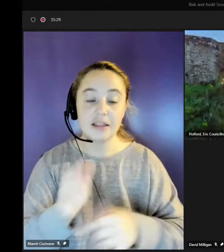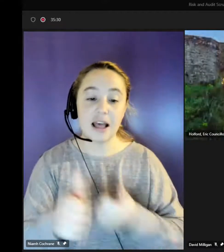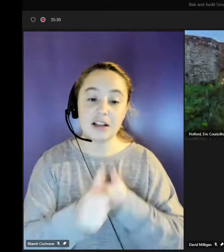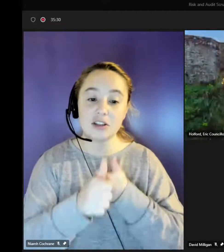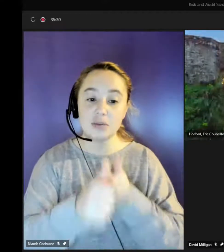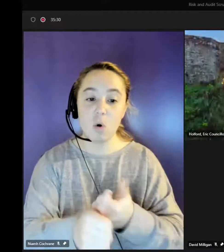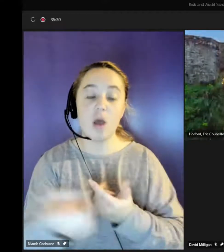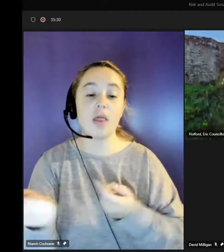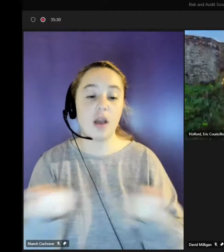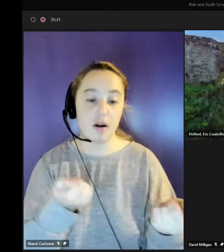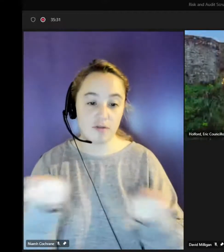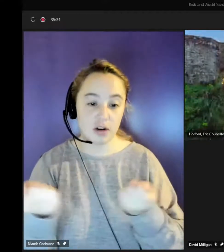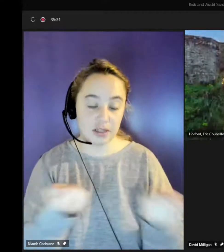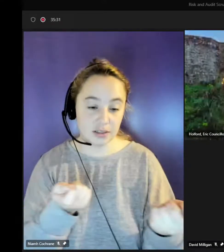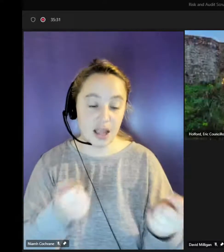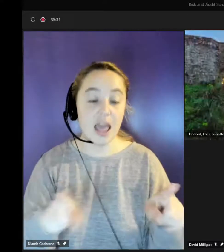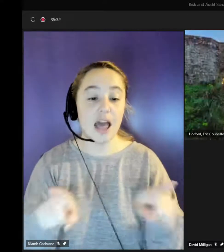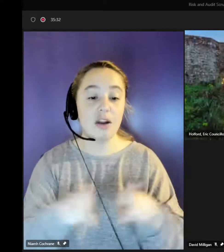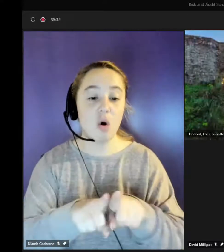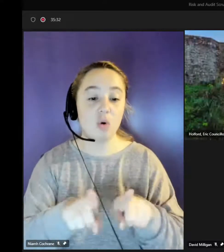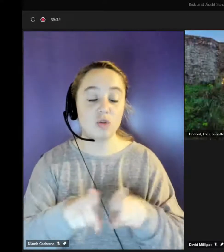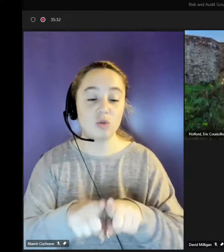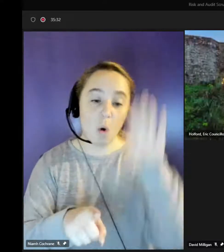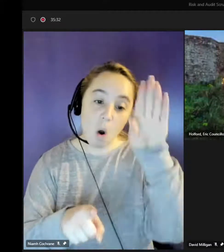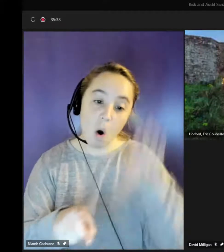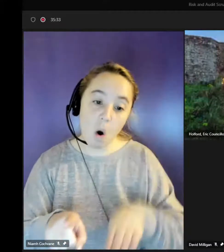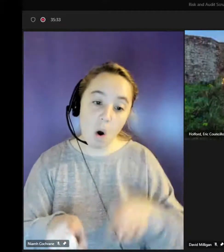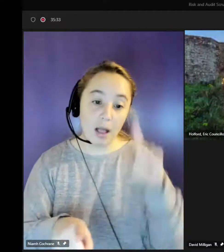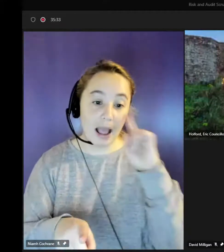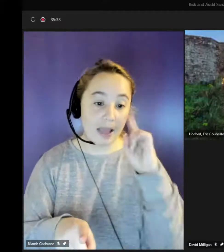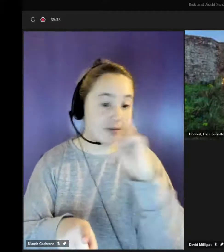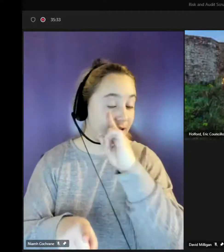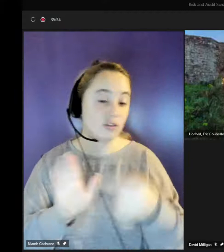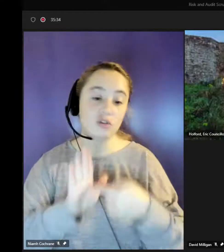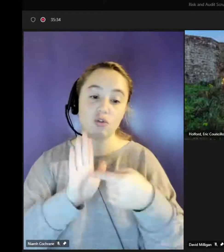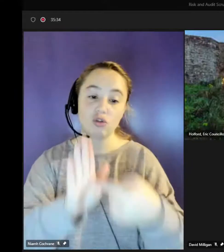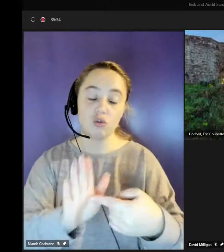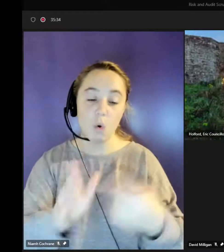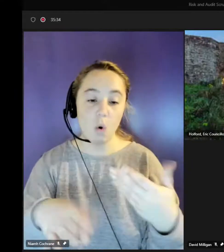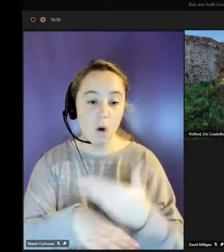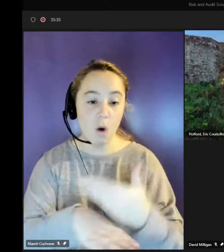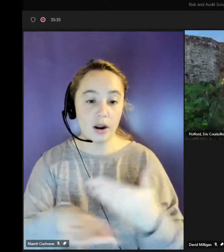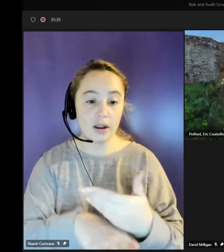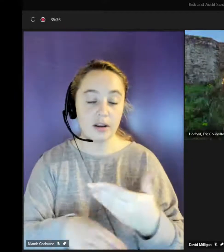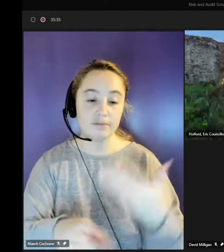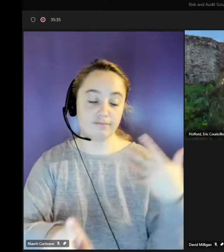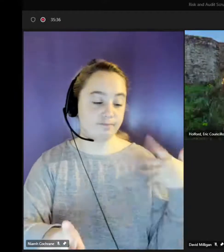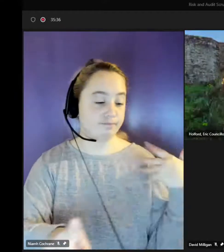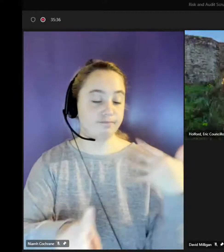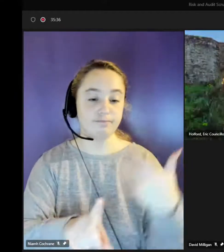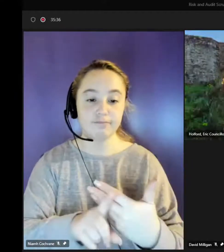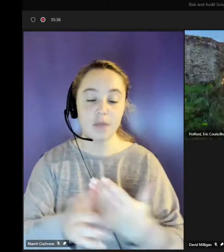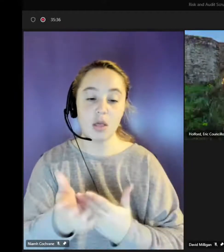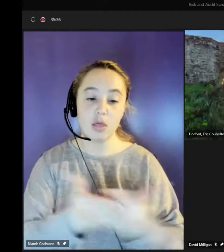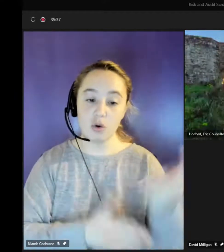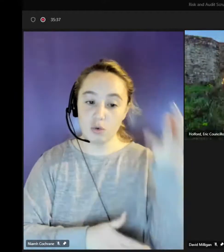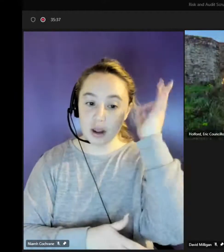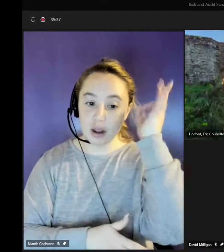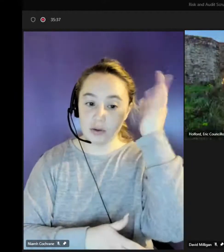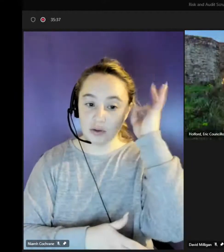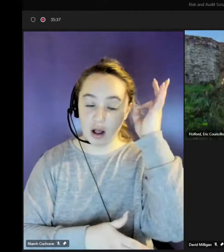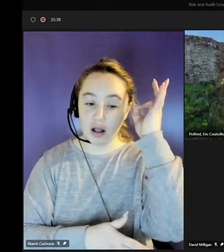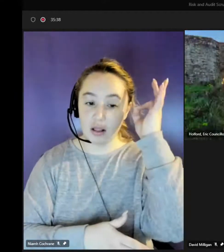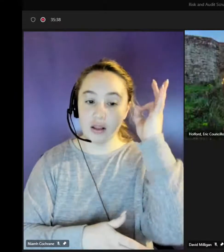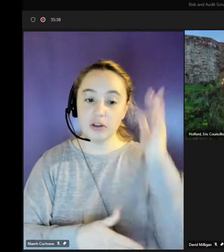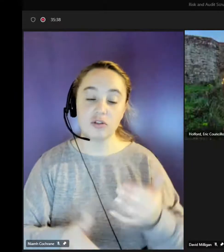governance, and also all the evidence that shows the work that is being done within the council to